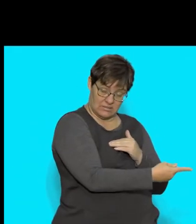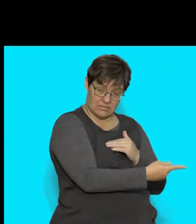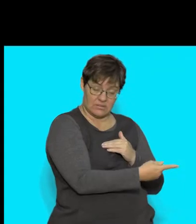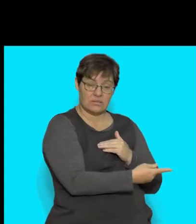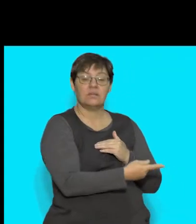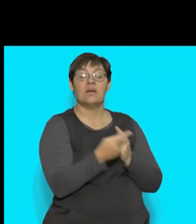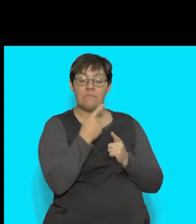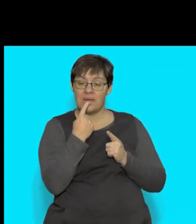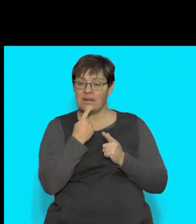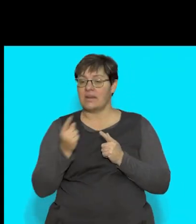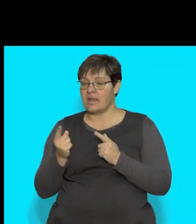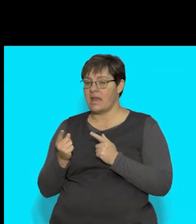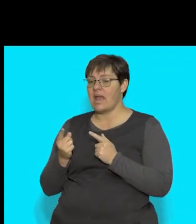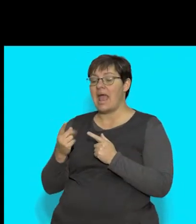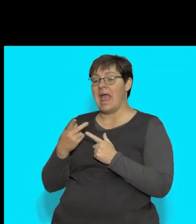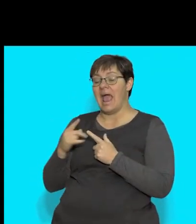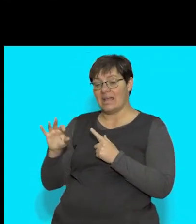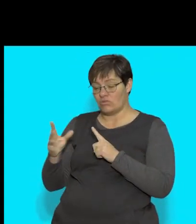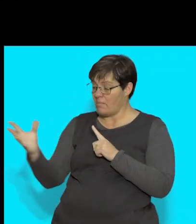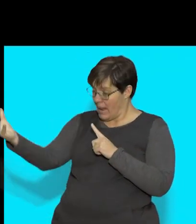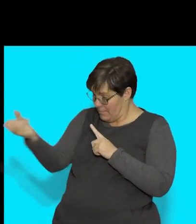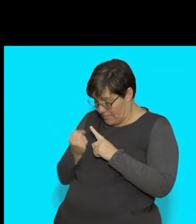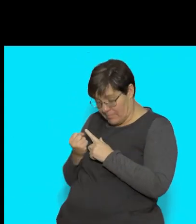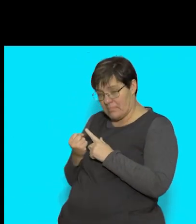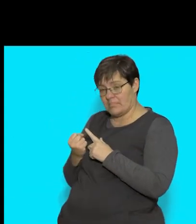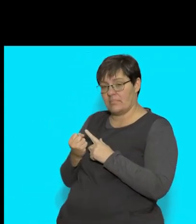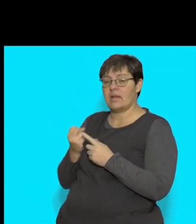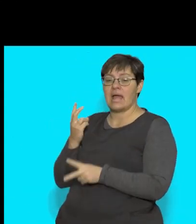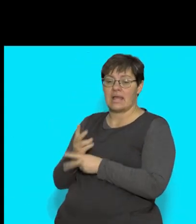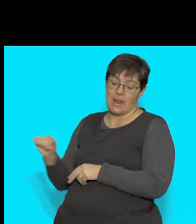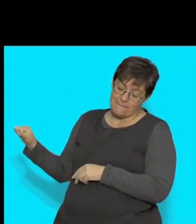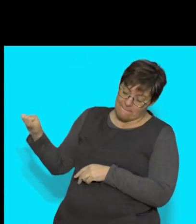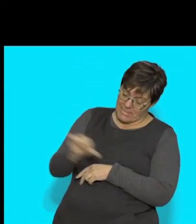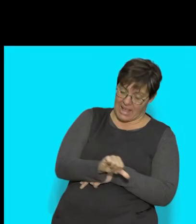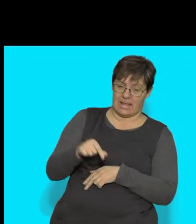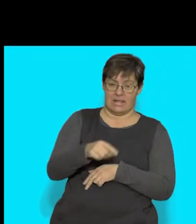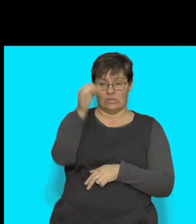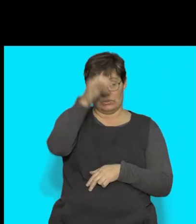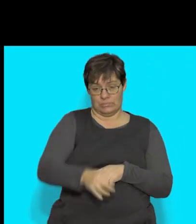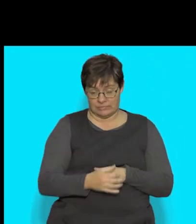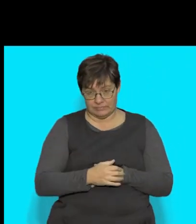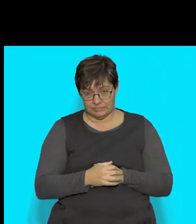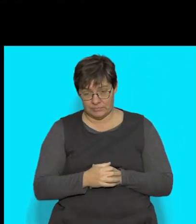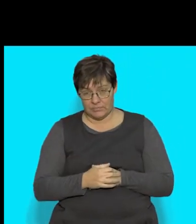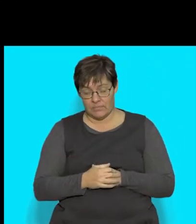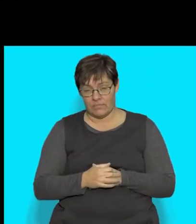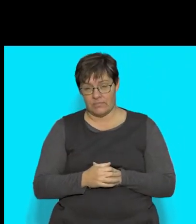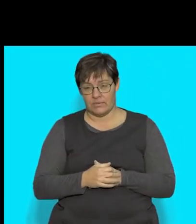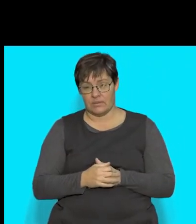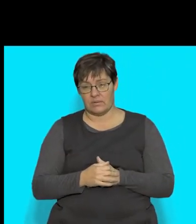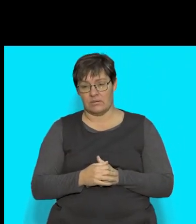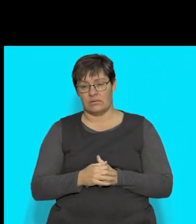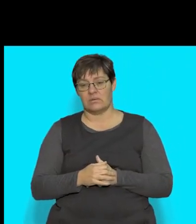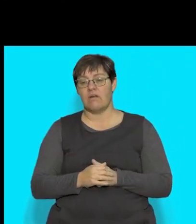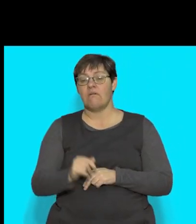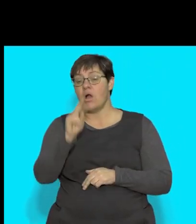tubules. Tubular excretion is going to go back into the tubules. So when we